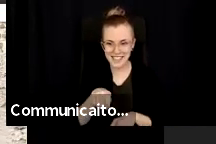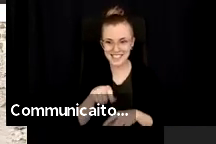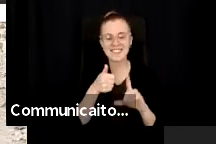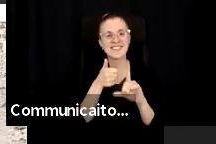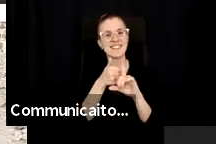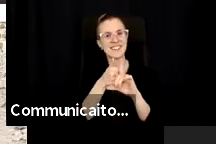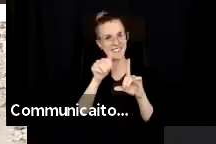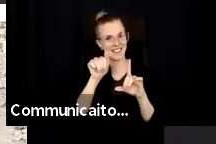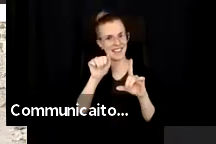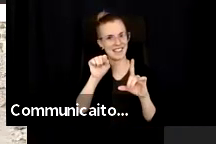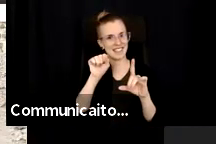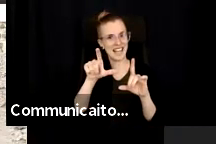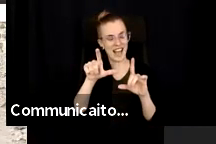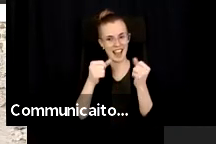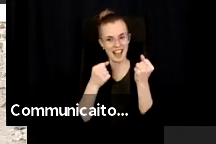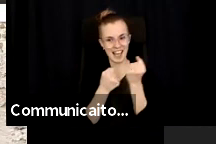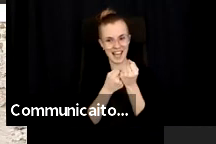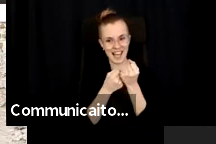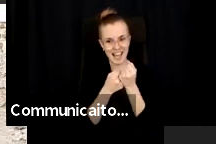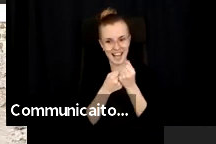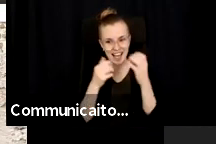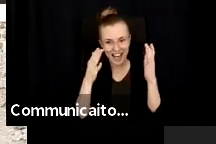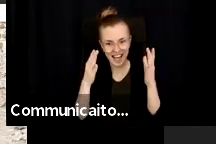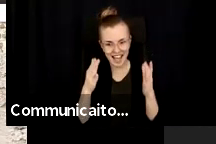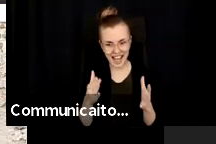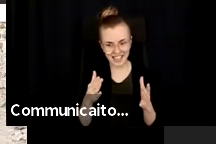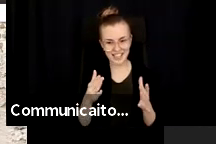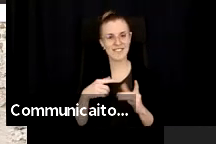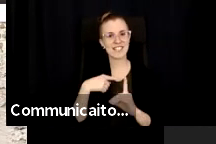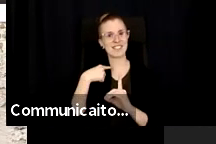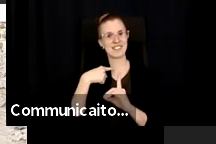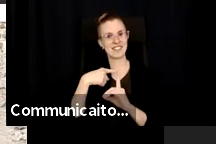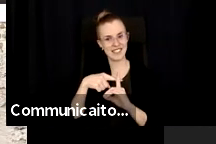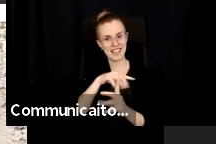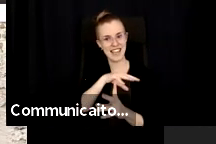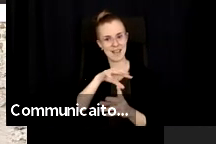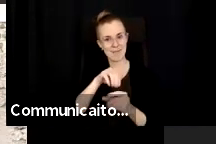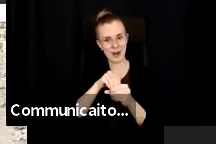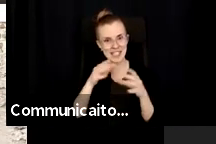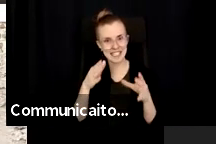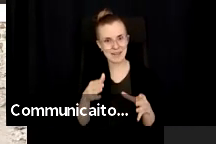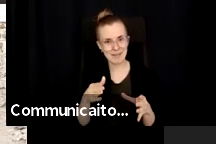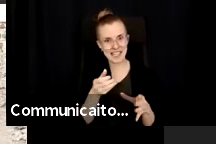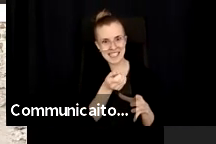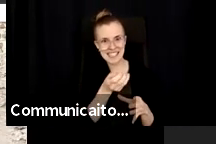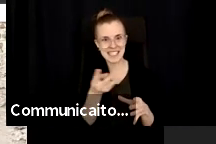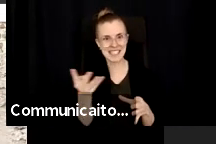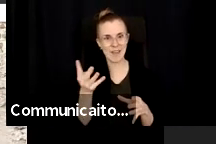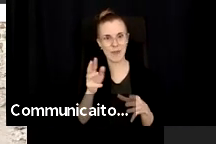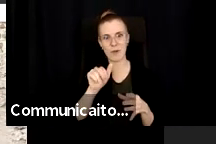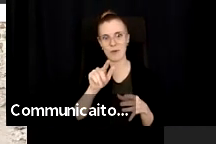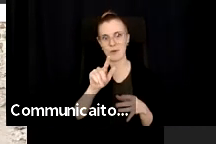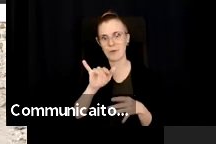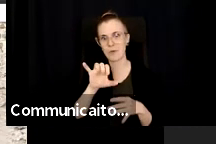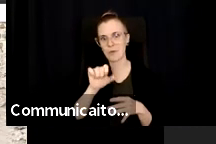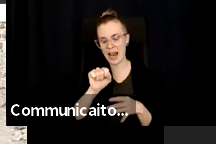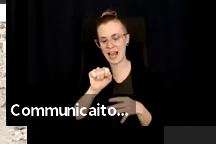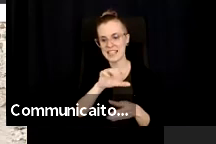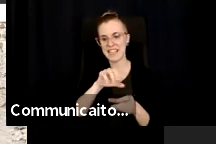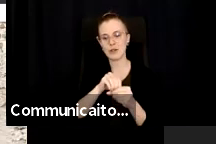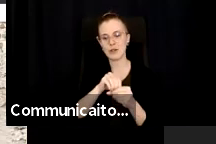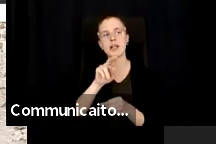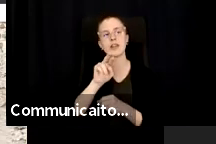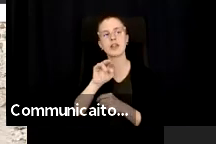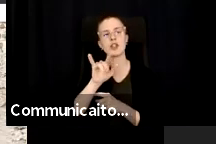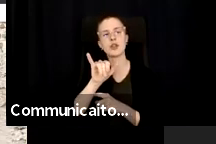Language activist and a participant in several rallies, including the Unity Rally for Gallaudet